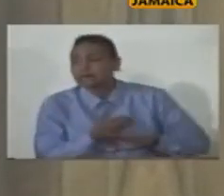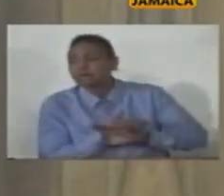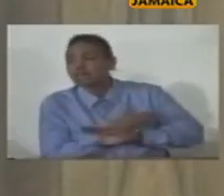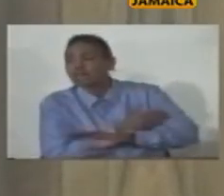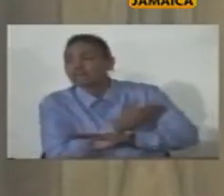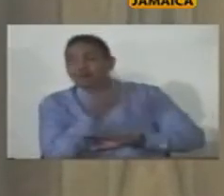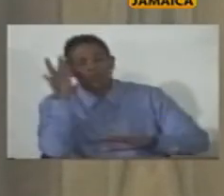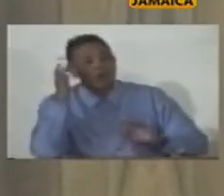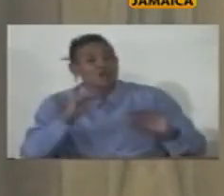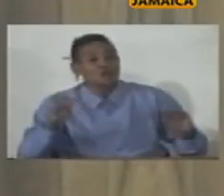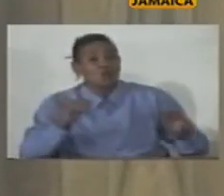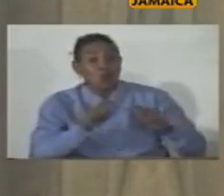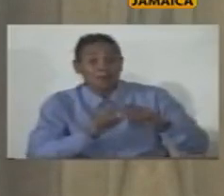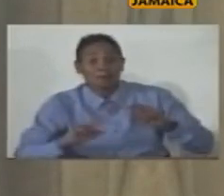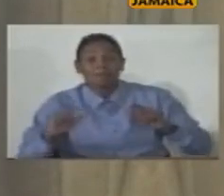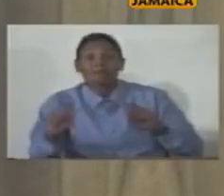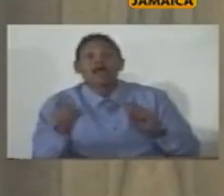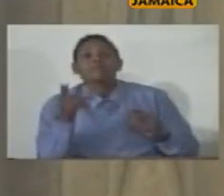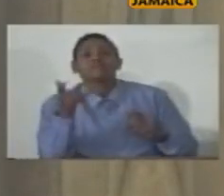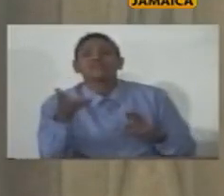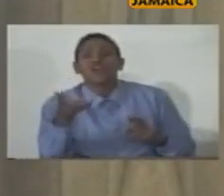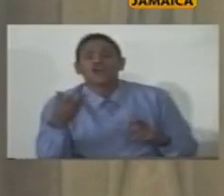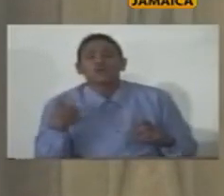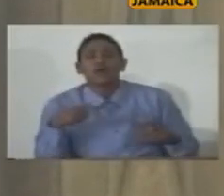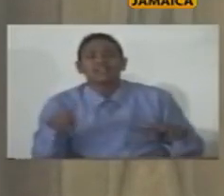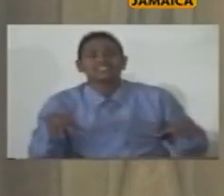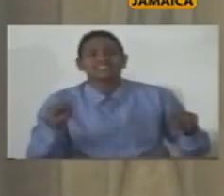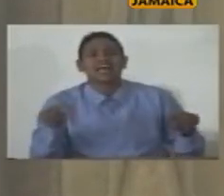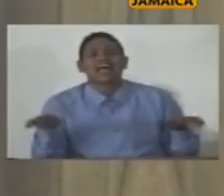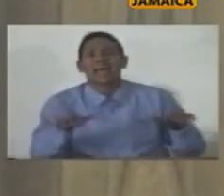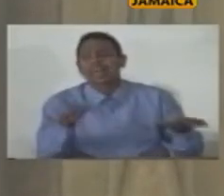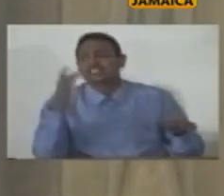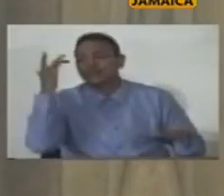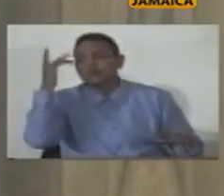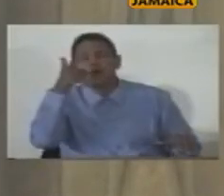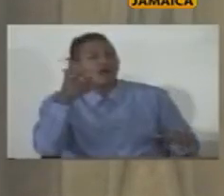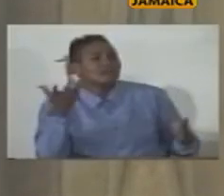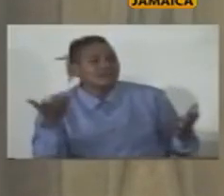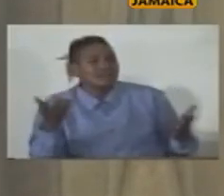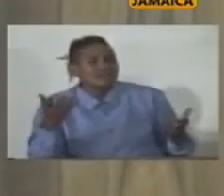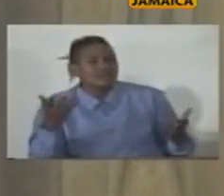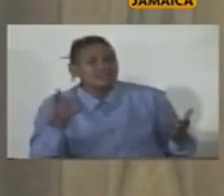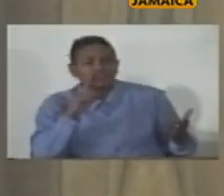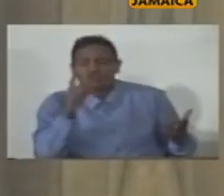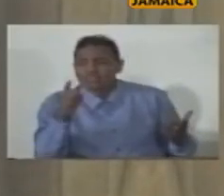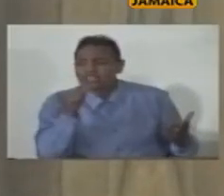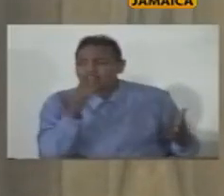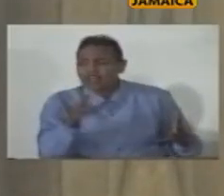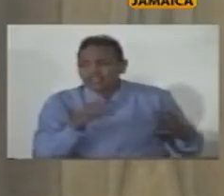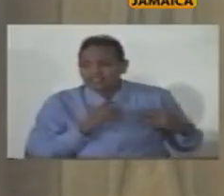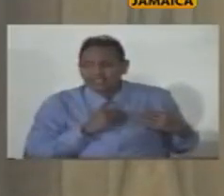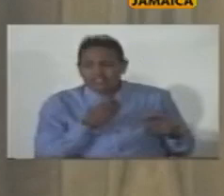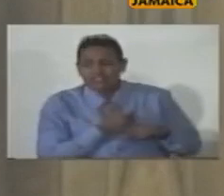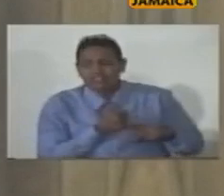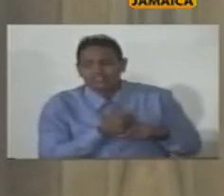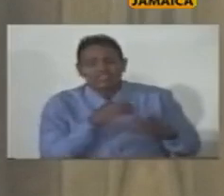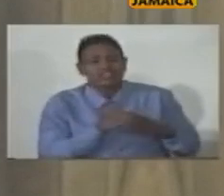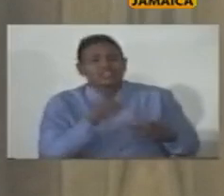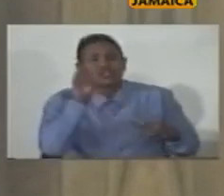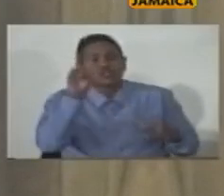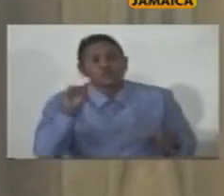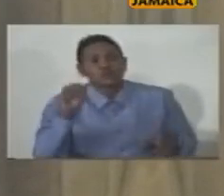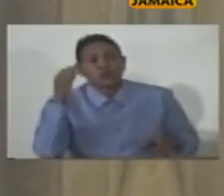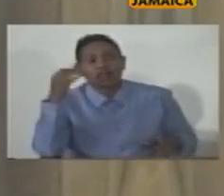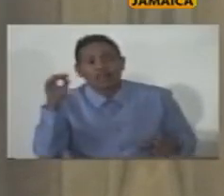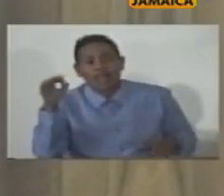pipes existed. We had to take action because, Mr. Speaker, it is unacceptable that in